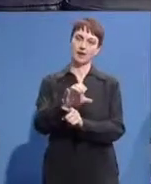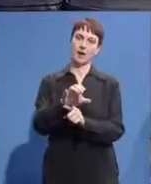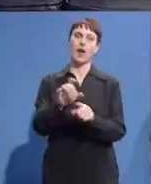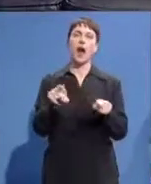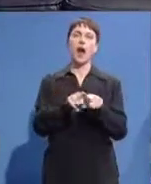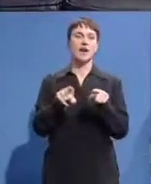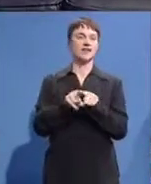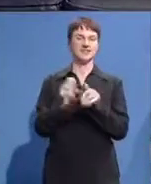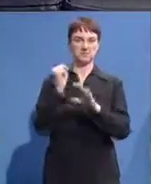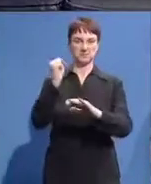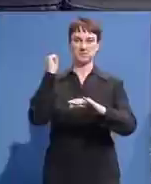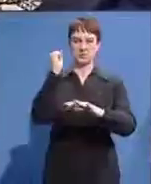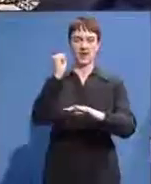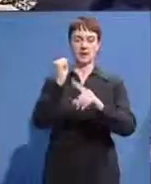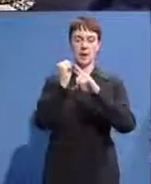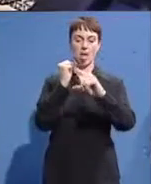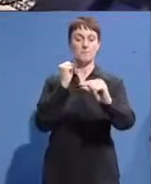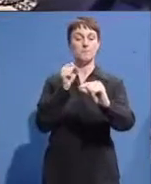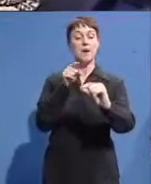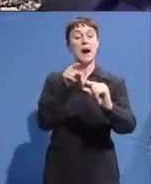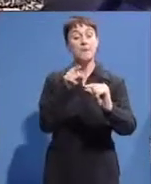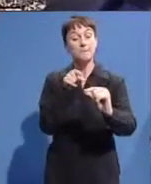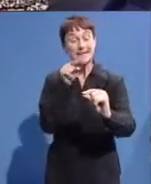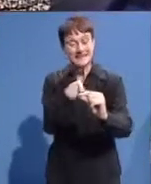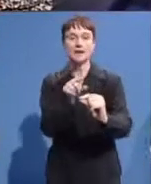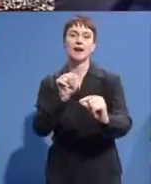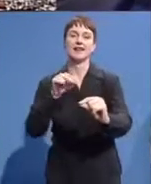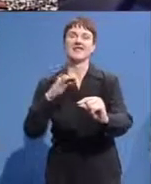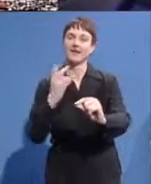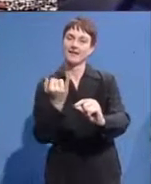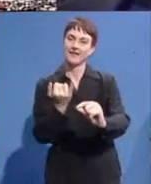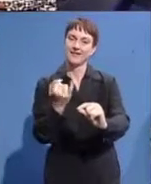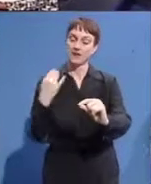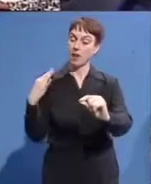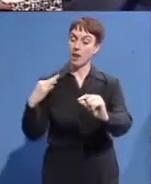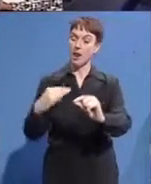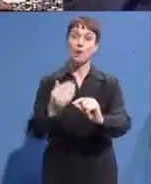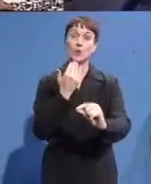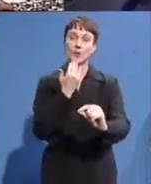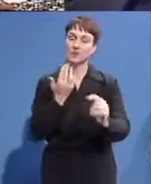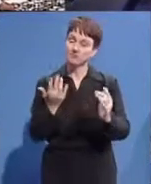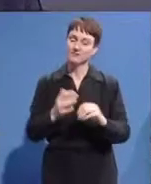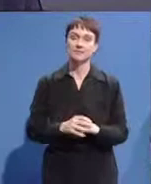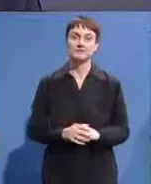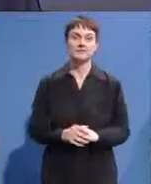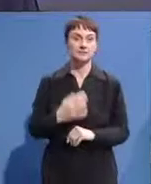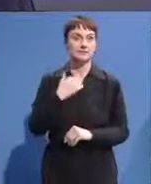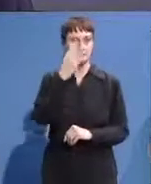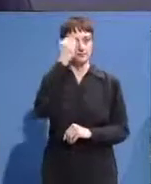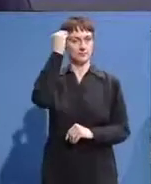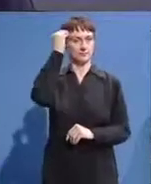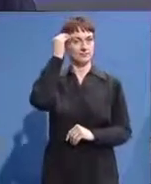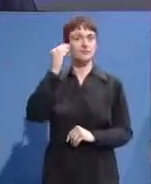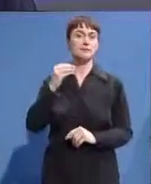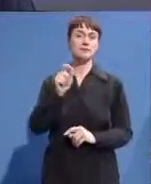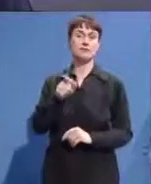spear, absolutely, one might say, of the nation. And it goes to talk about the man that, again, we are afforded an opportunity at this particular point in time to remember the soldiers